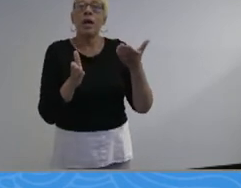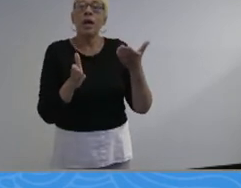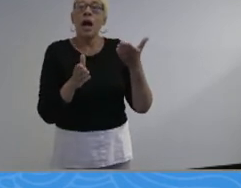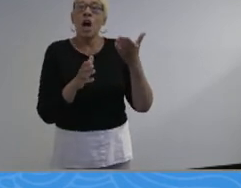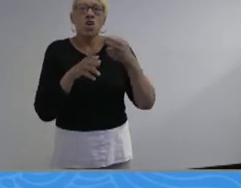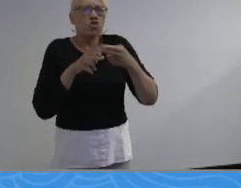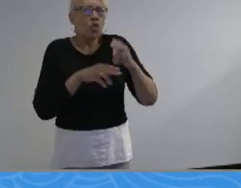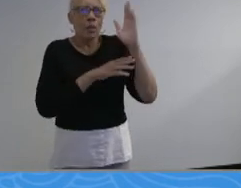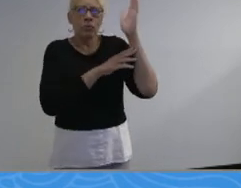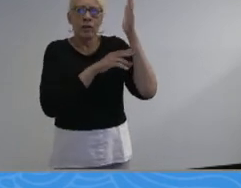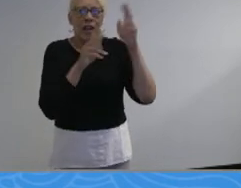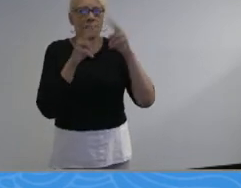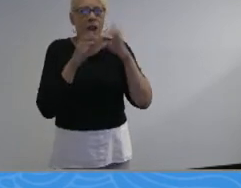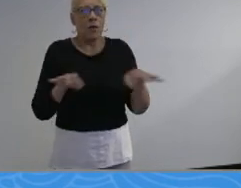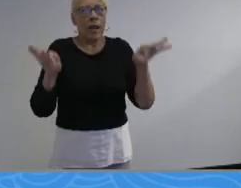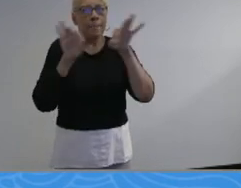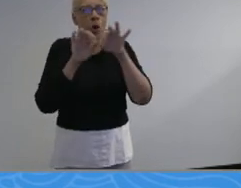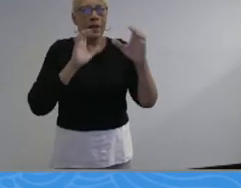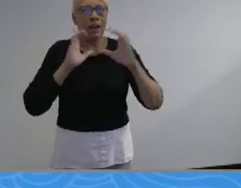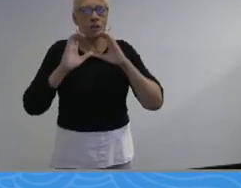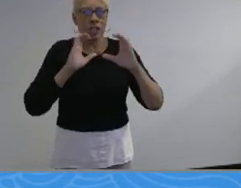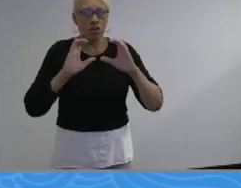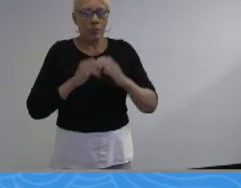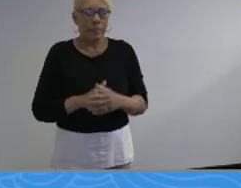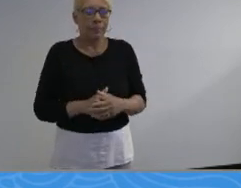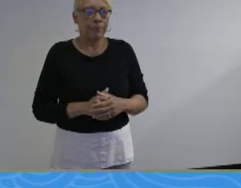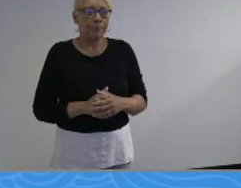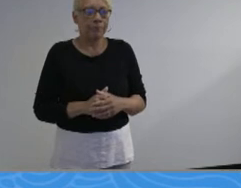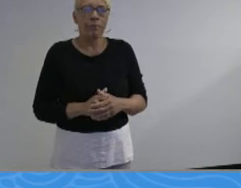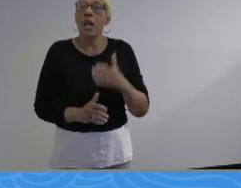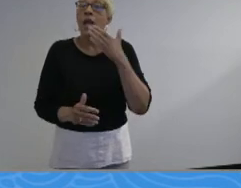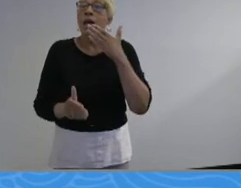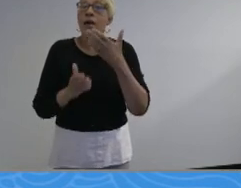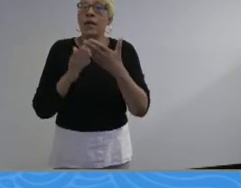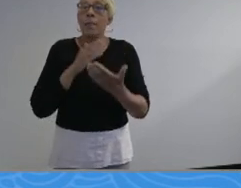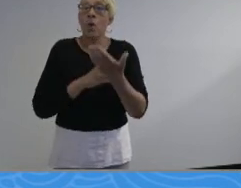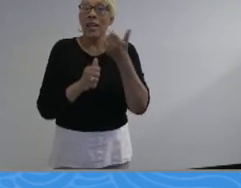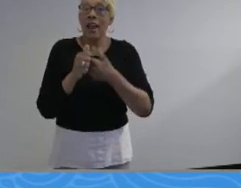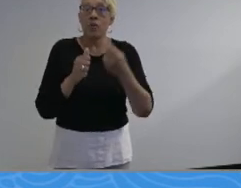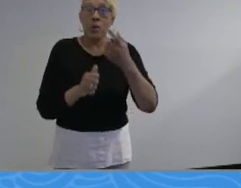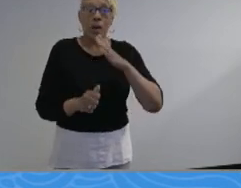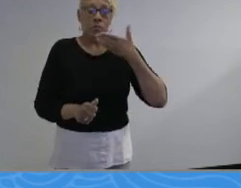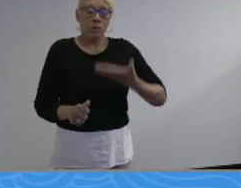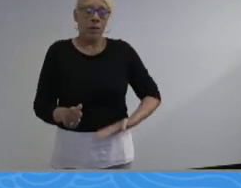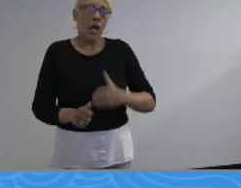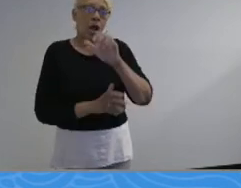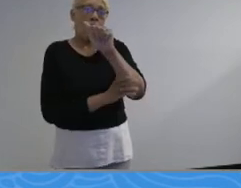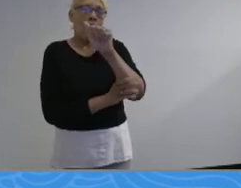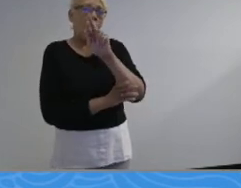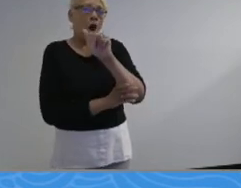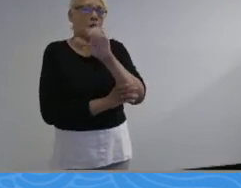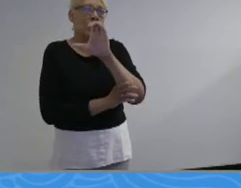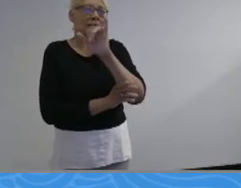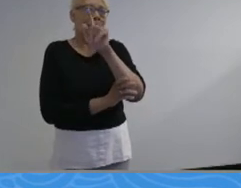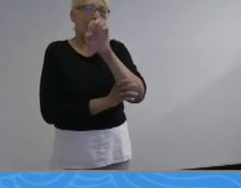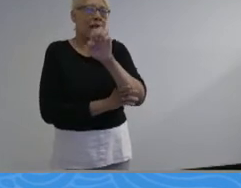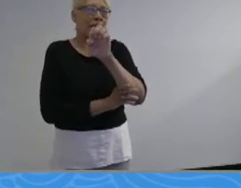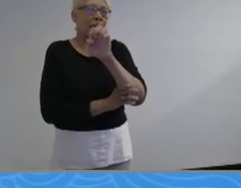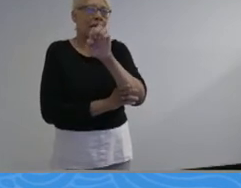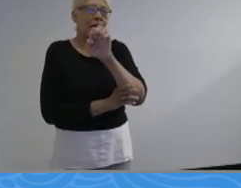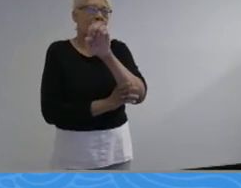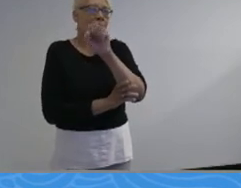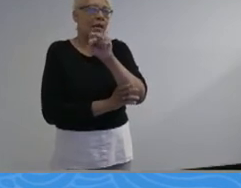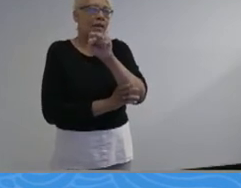on a very important conversation. Good morning, everyone. My name is Araceli Simeon, and I'm the project director for the